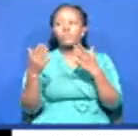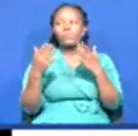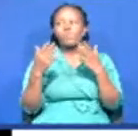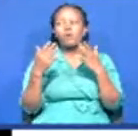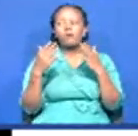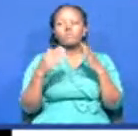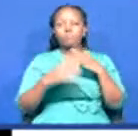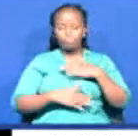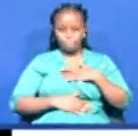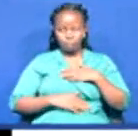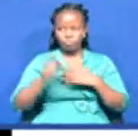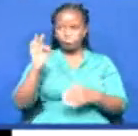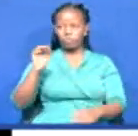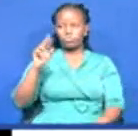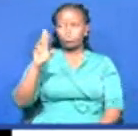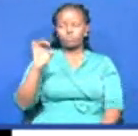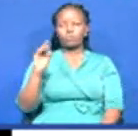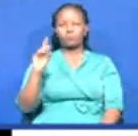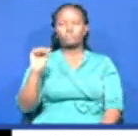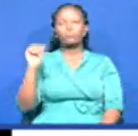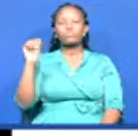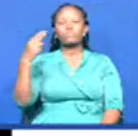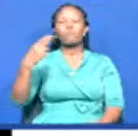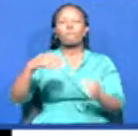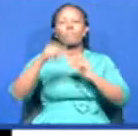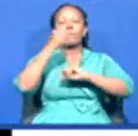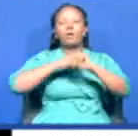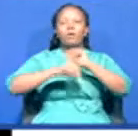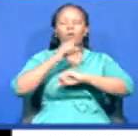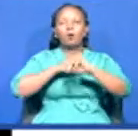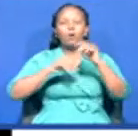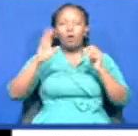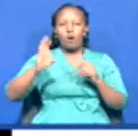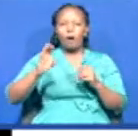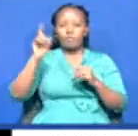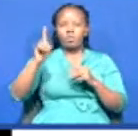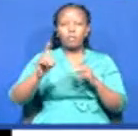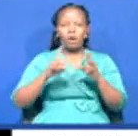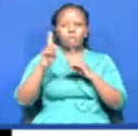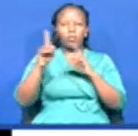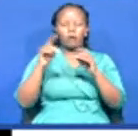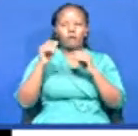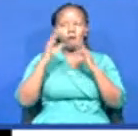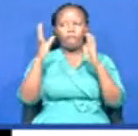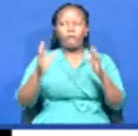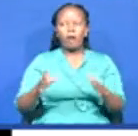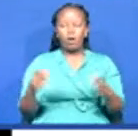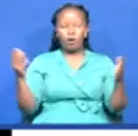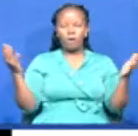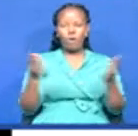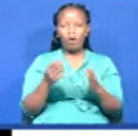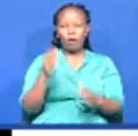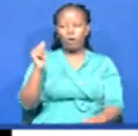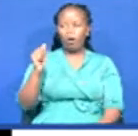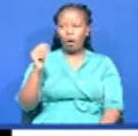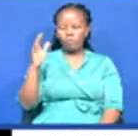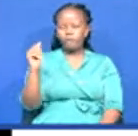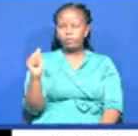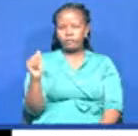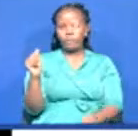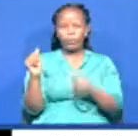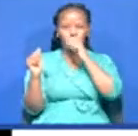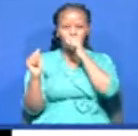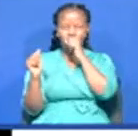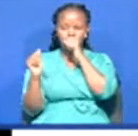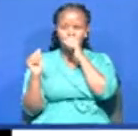Madam Frida Kaberia, the Acting Executive Director at Anti-Counterfeit Authority. And